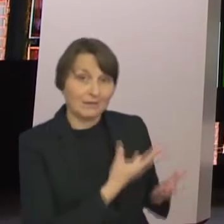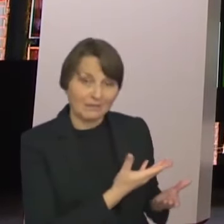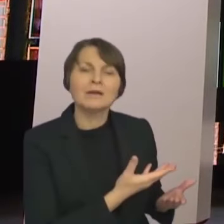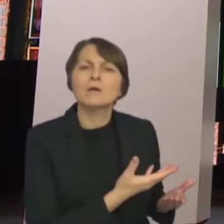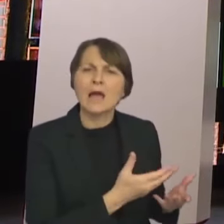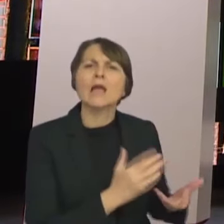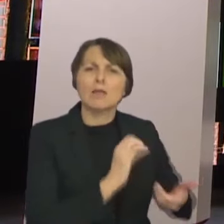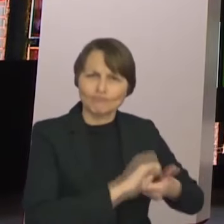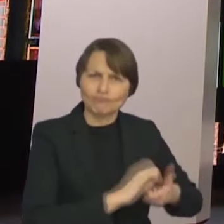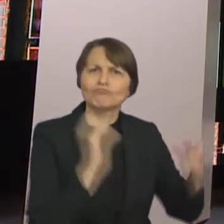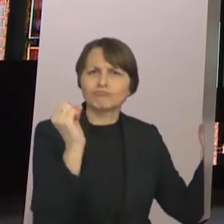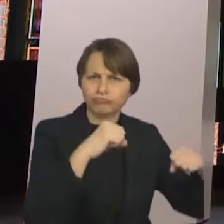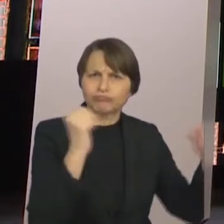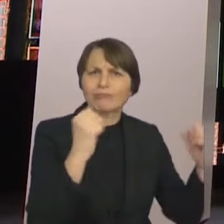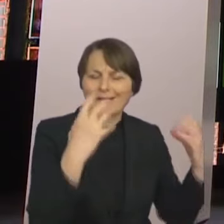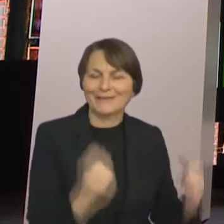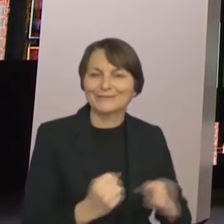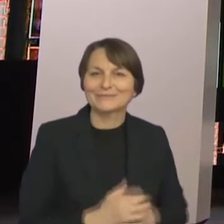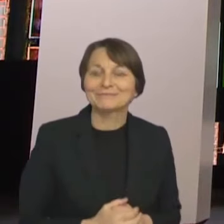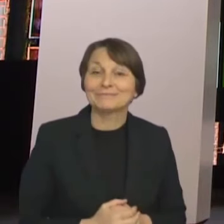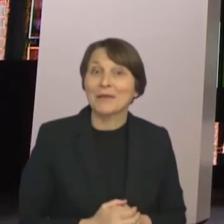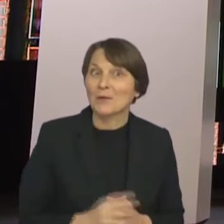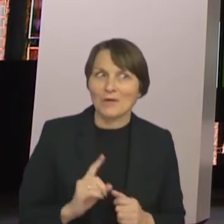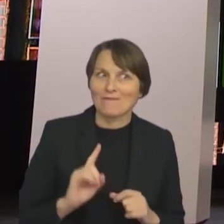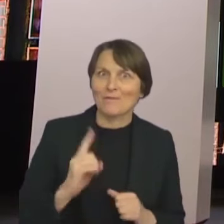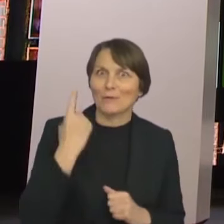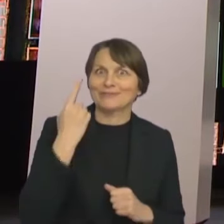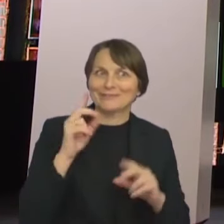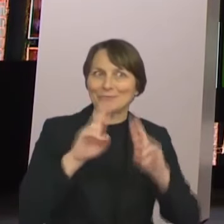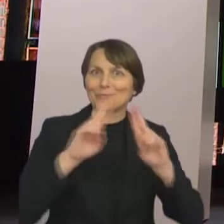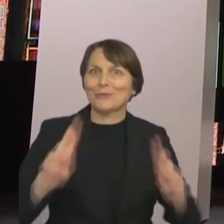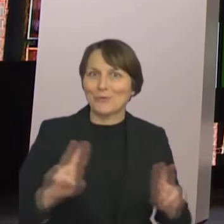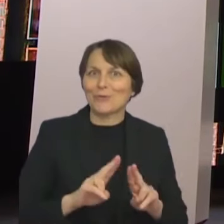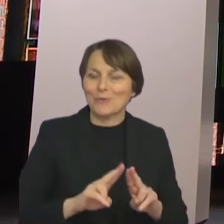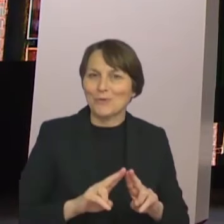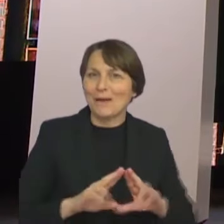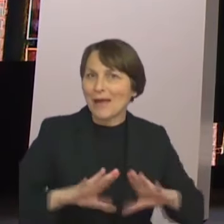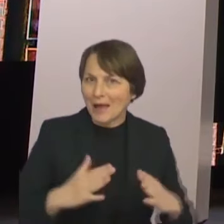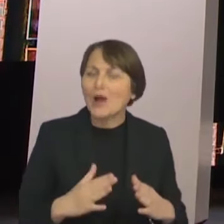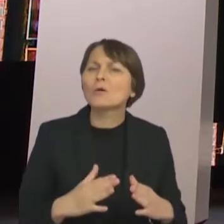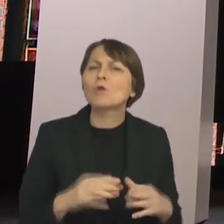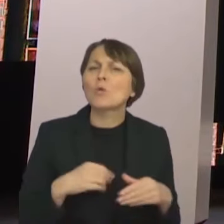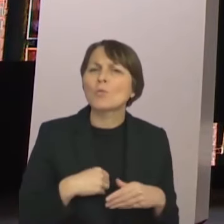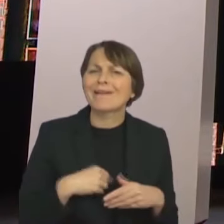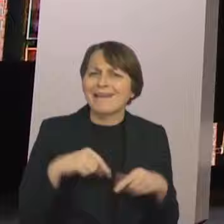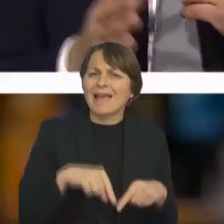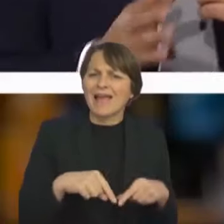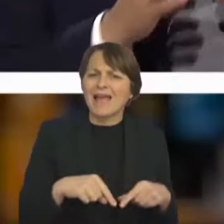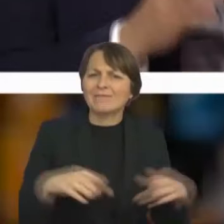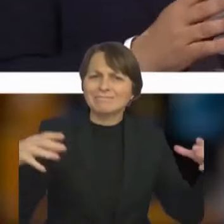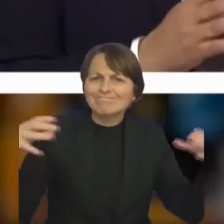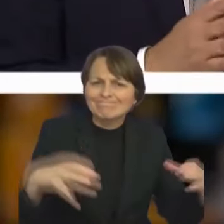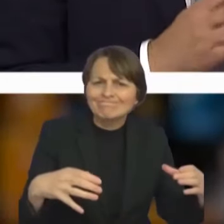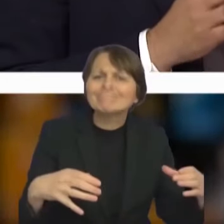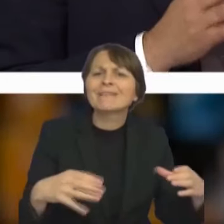are the very first car makers to do this, is we are going to set up an internal tariff for carbon. In